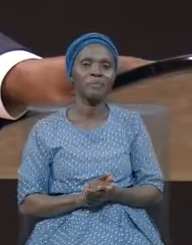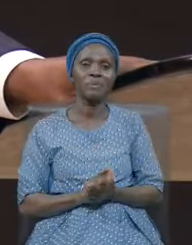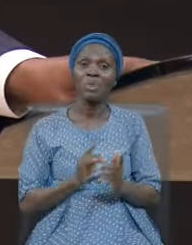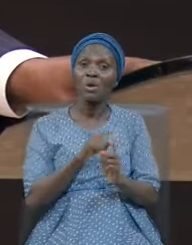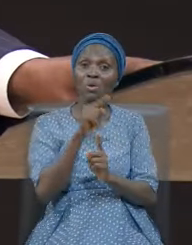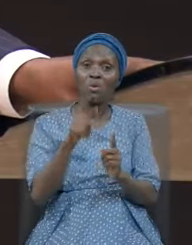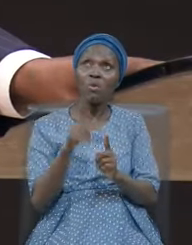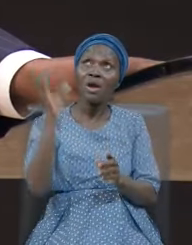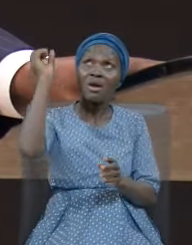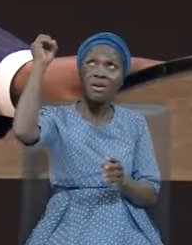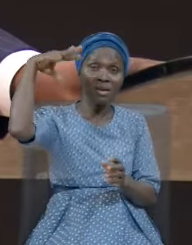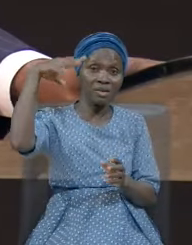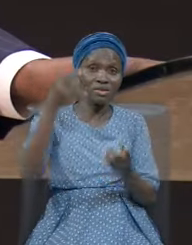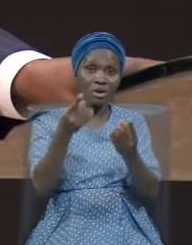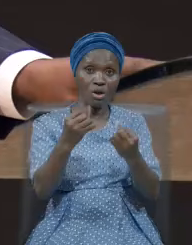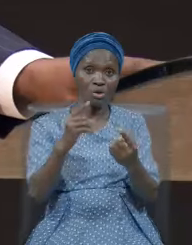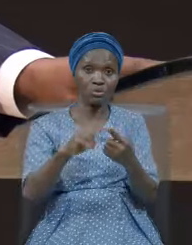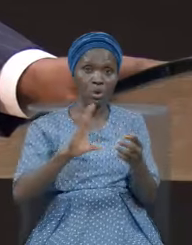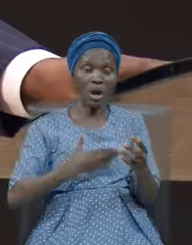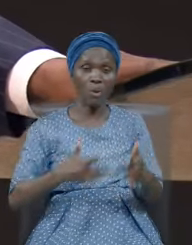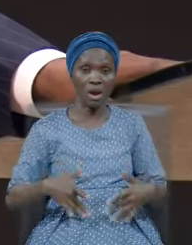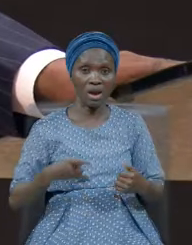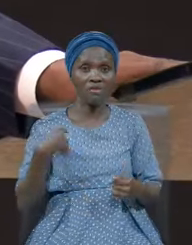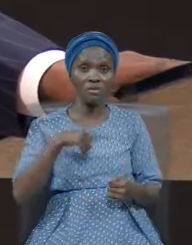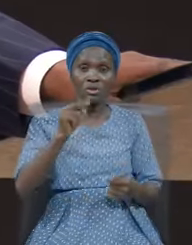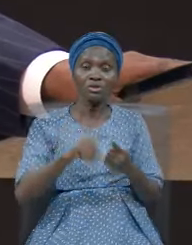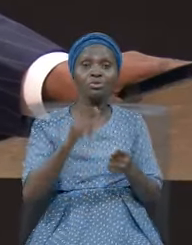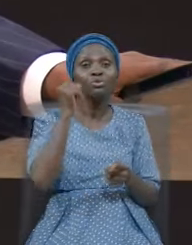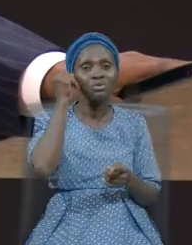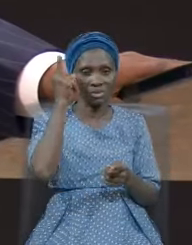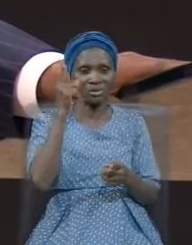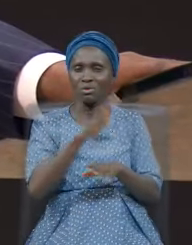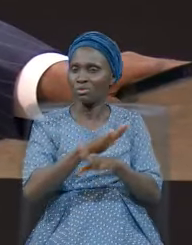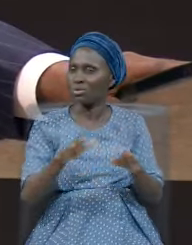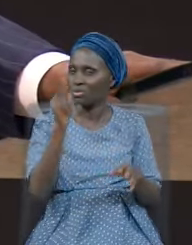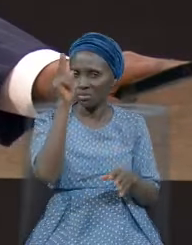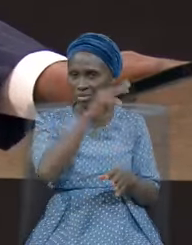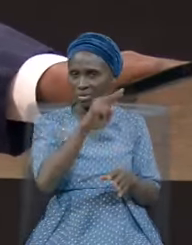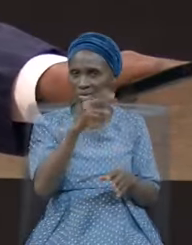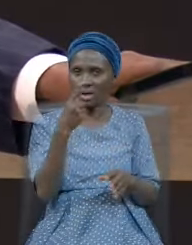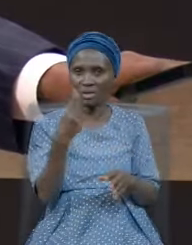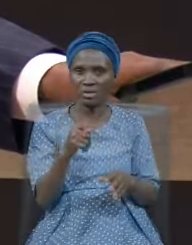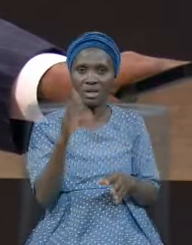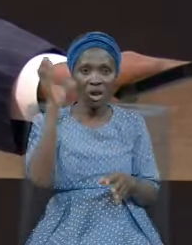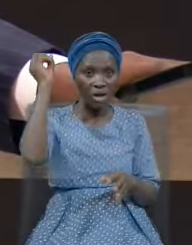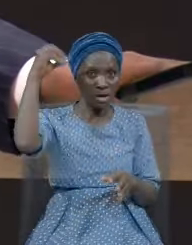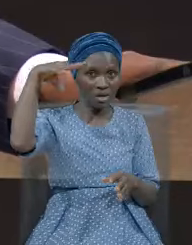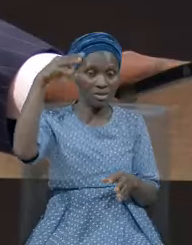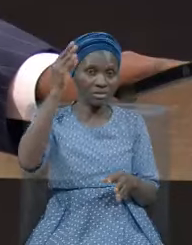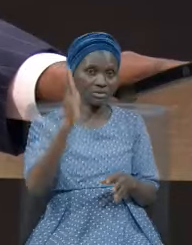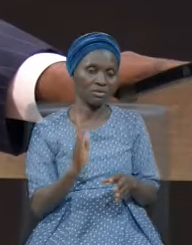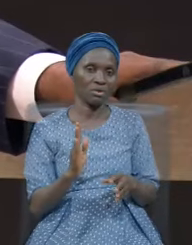to understand. Don't misunderstand the grace of God. We need to use our